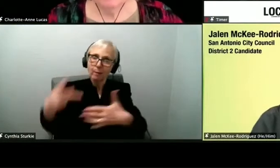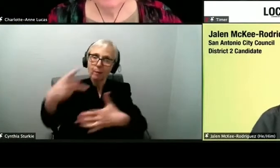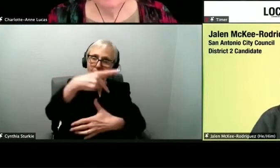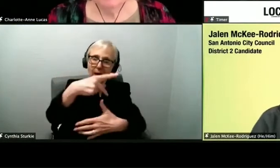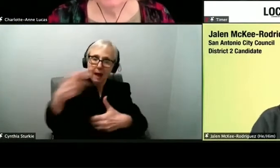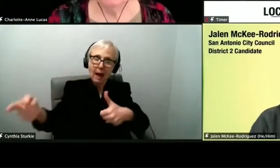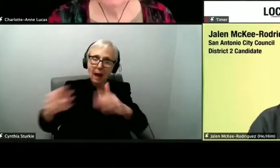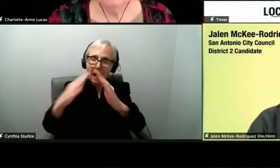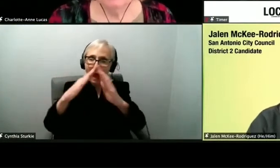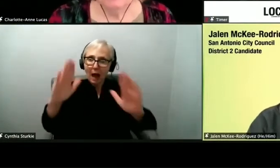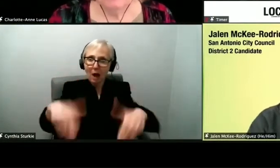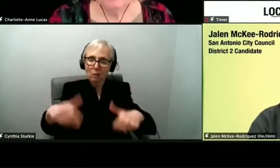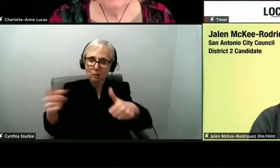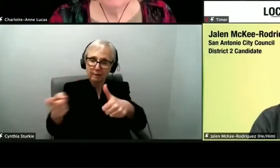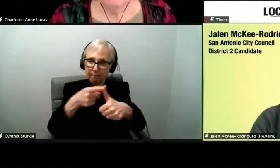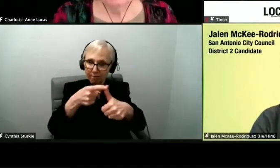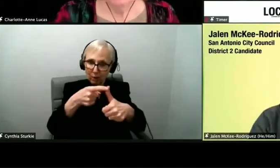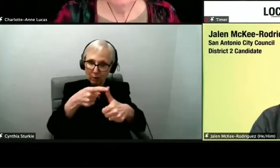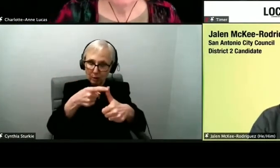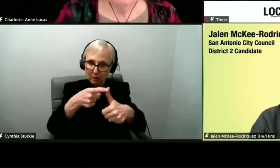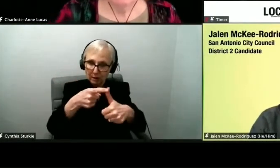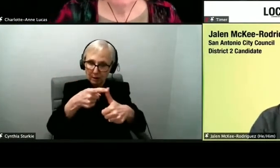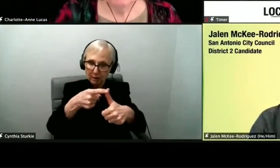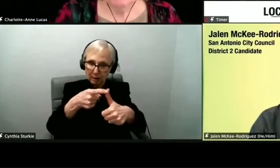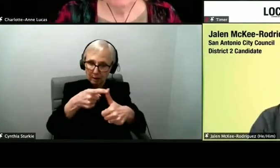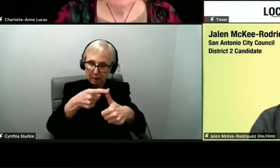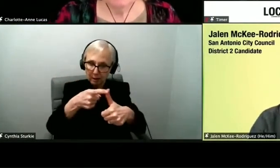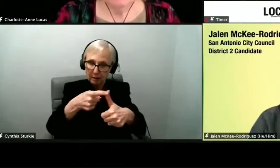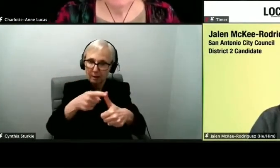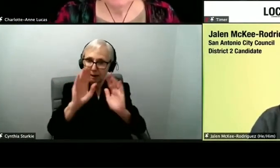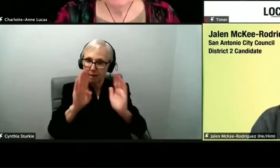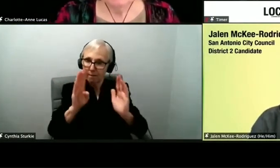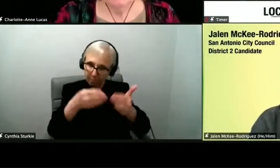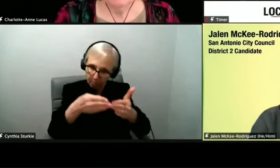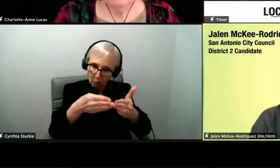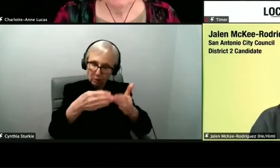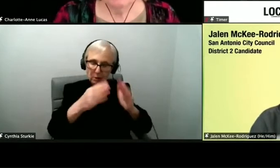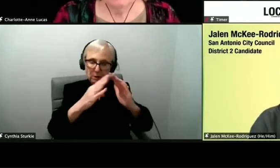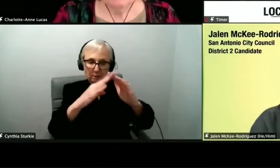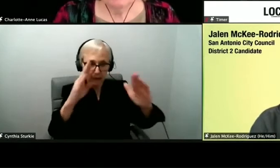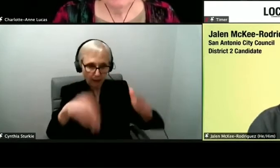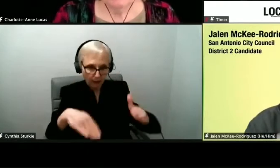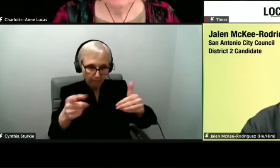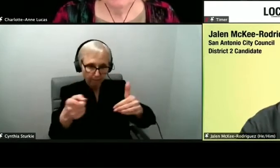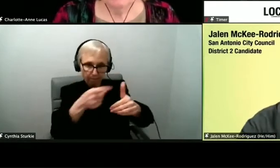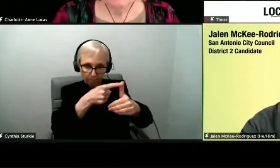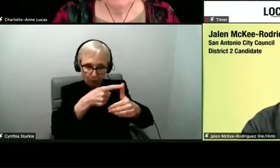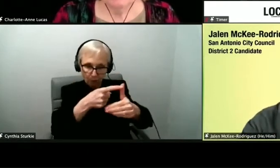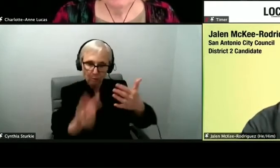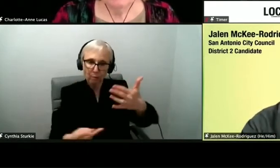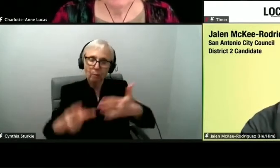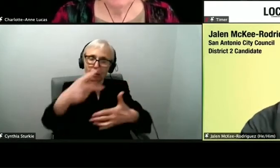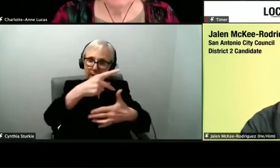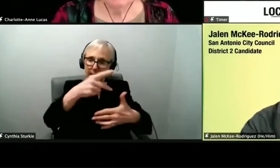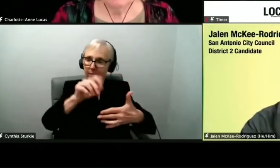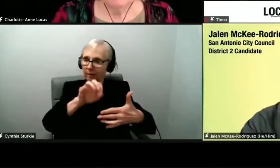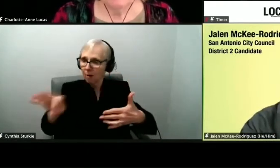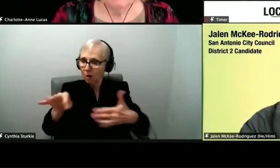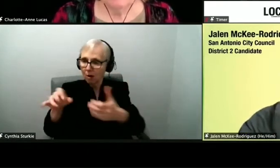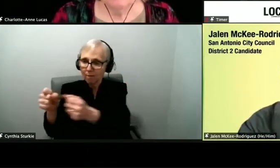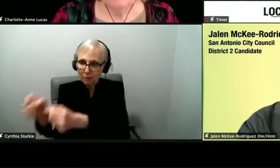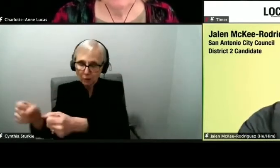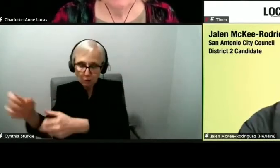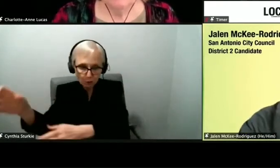first policy. If the priority is houselessness, the focus needs to be on housing. Housing first prioritizes getting people off the streets and